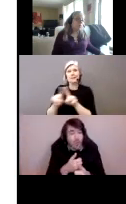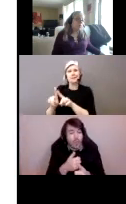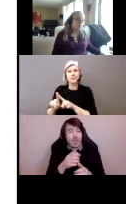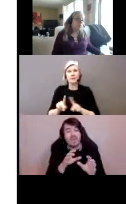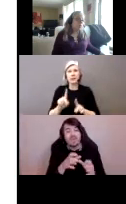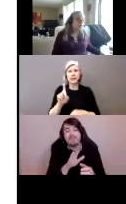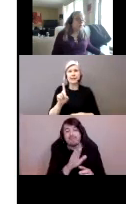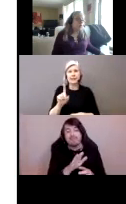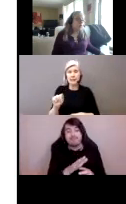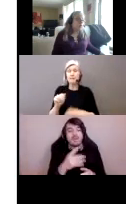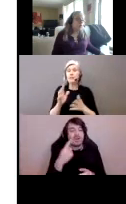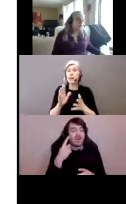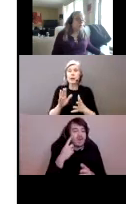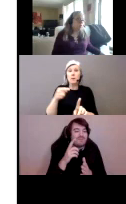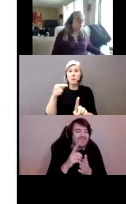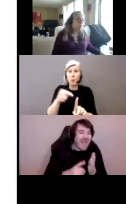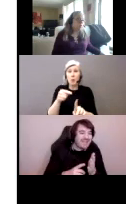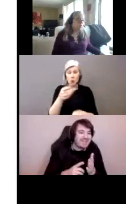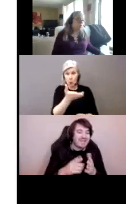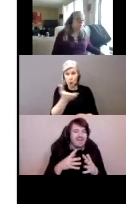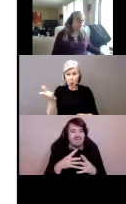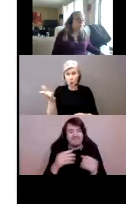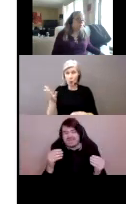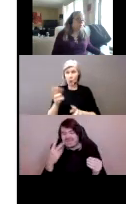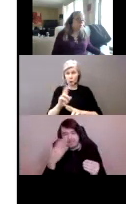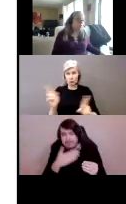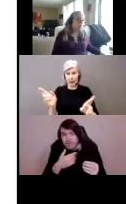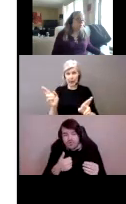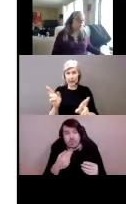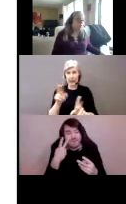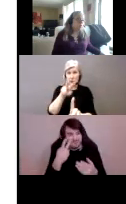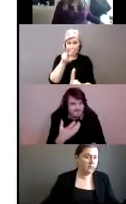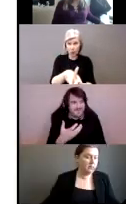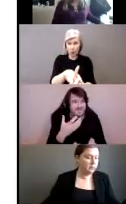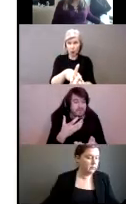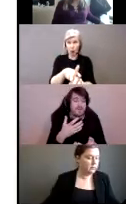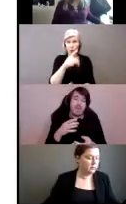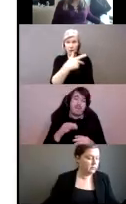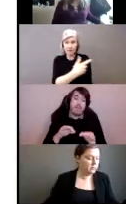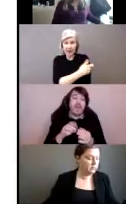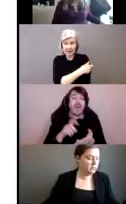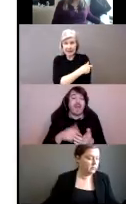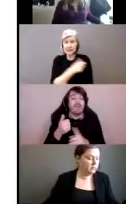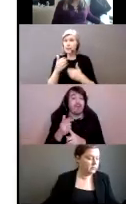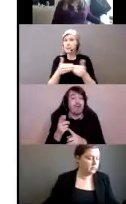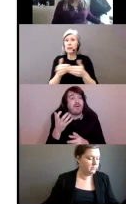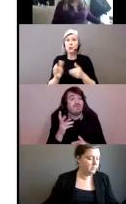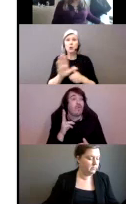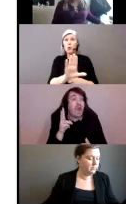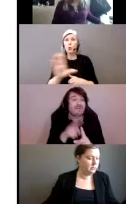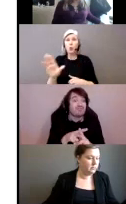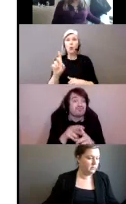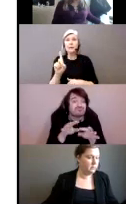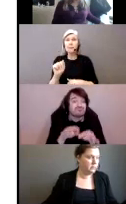that you let us know when you're booking your appointment, if it's an invisible disability or not, what kind